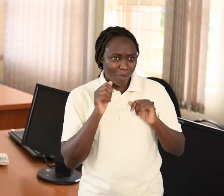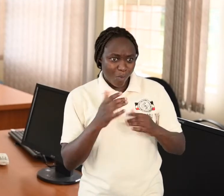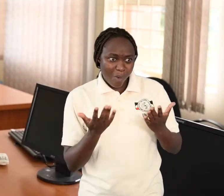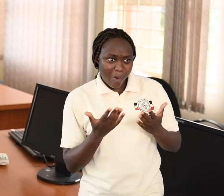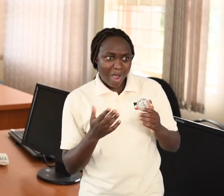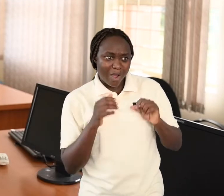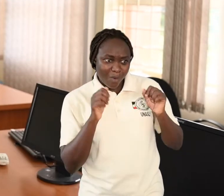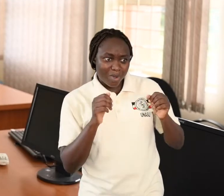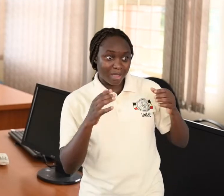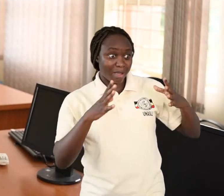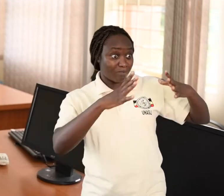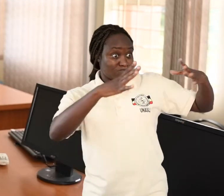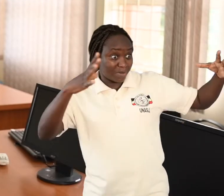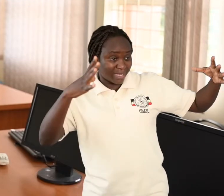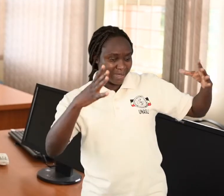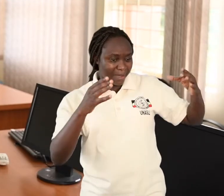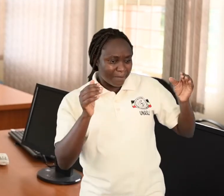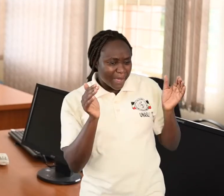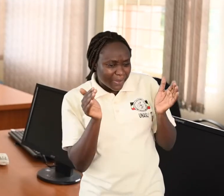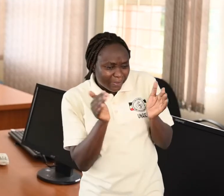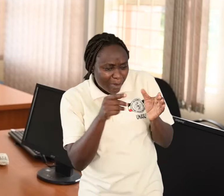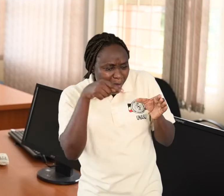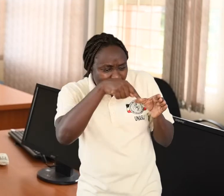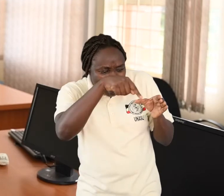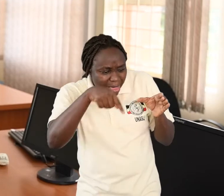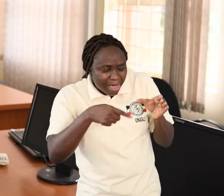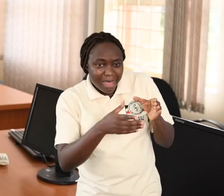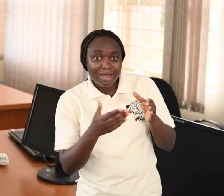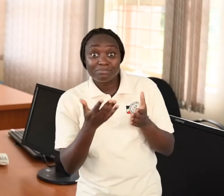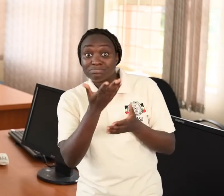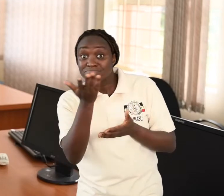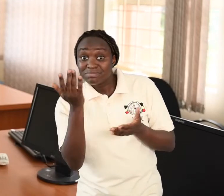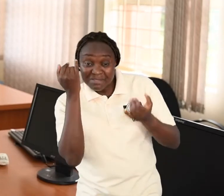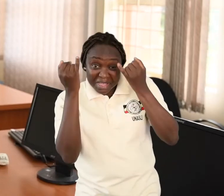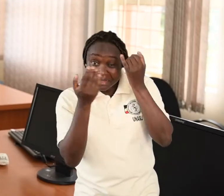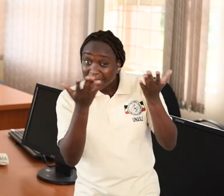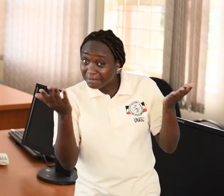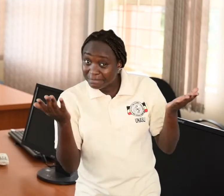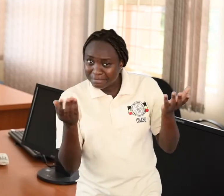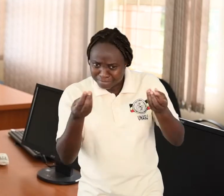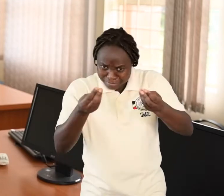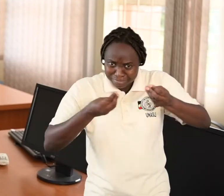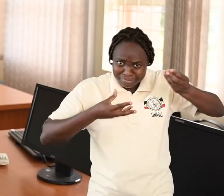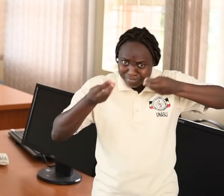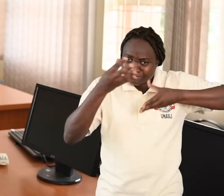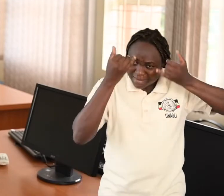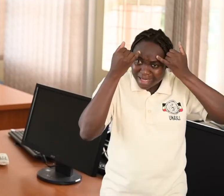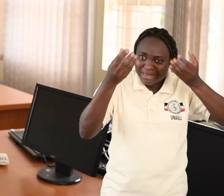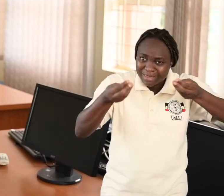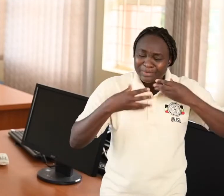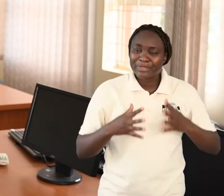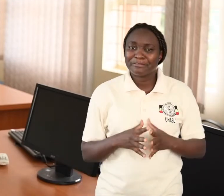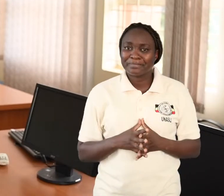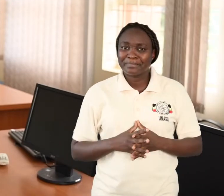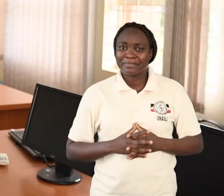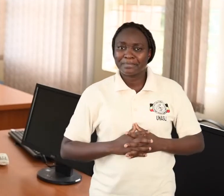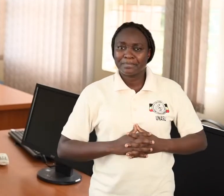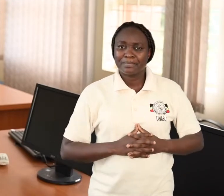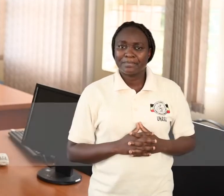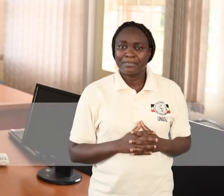subsets? Please mention them. Just mention what you think of.